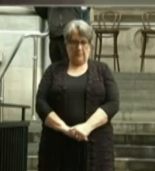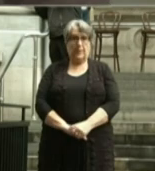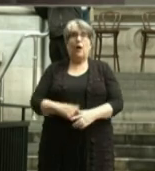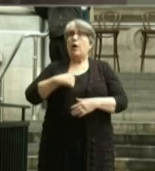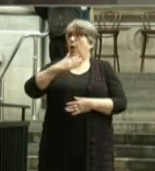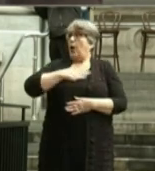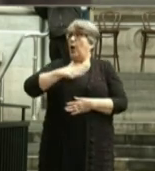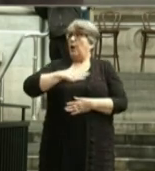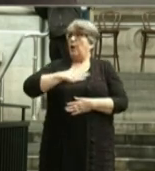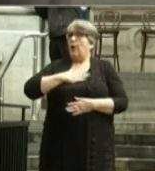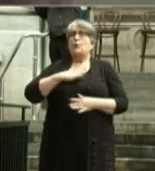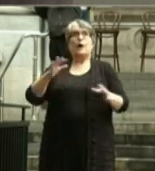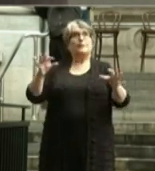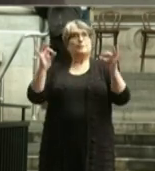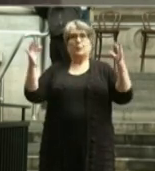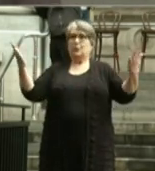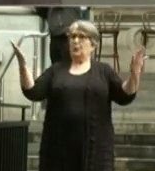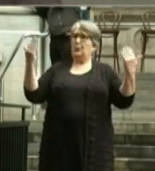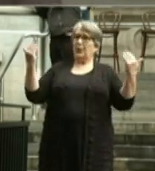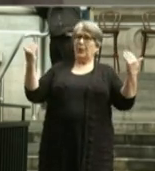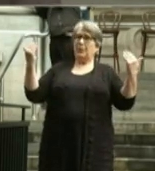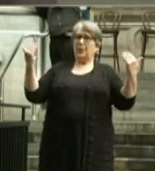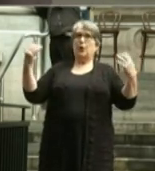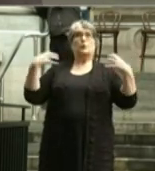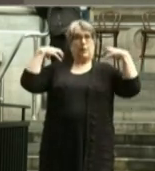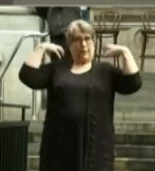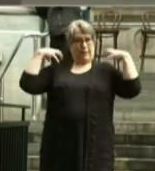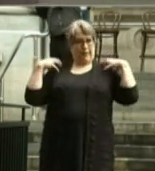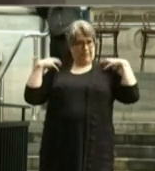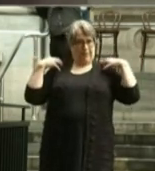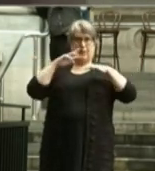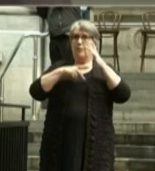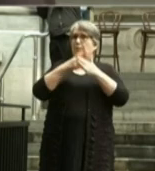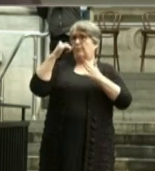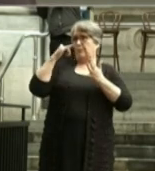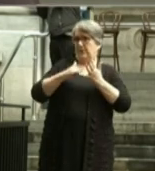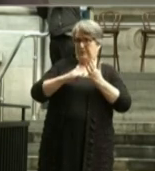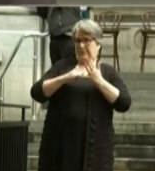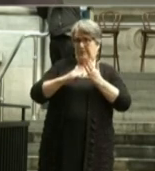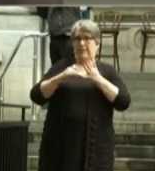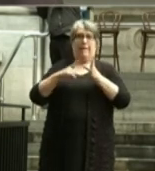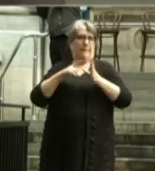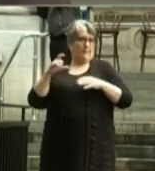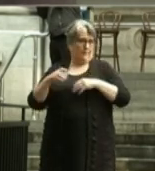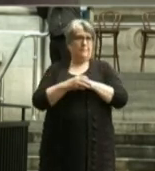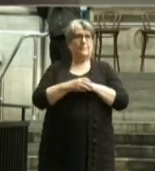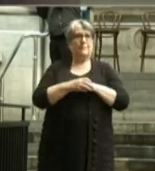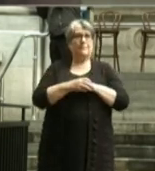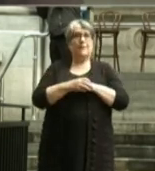I would like to extend a particular welcome to Her Excellency, the Honourable Frances Adamson, AC,